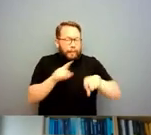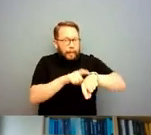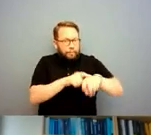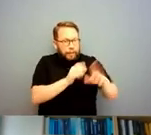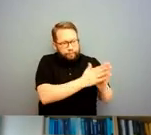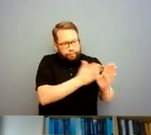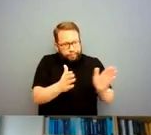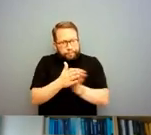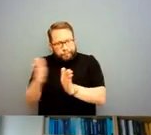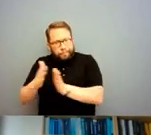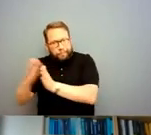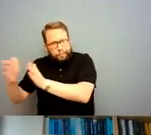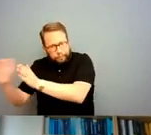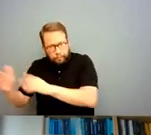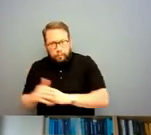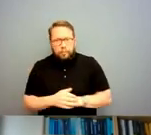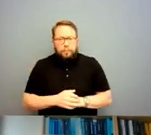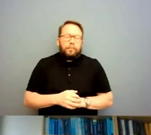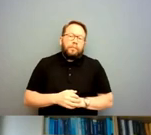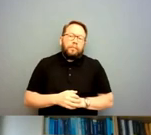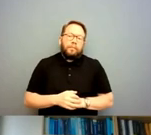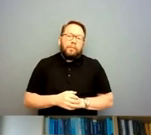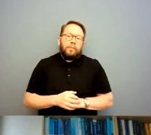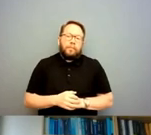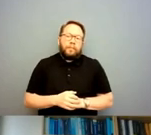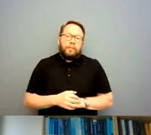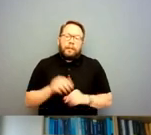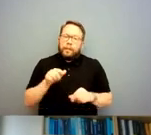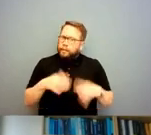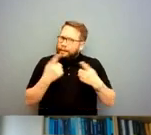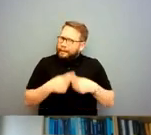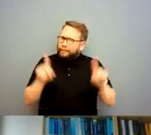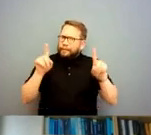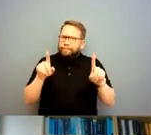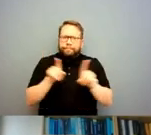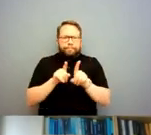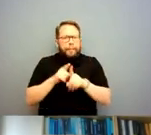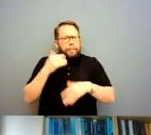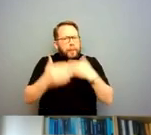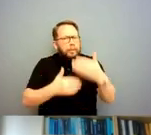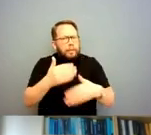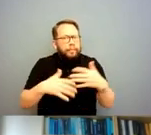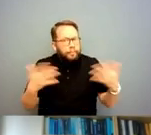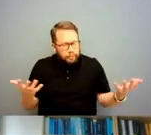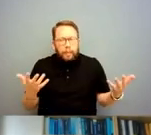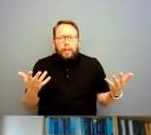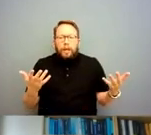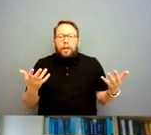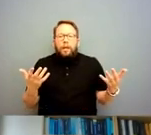which is a quite unique process, which involves a periodic review of the human rights records of all of